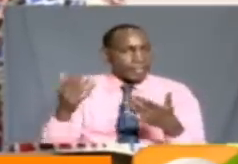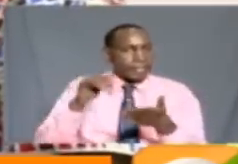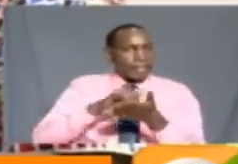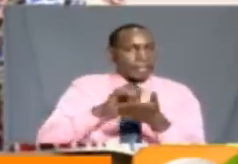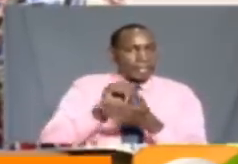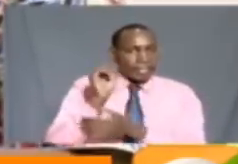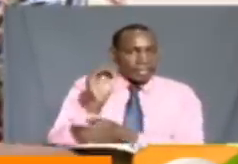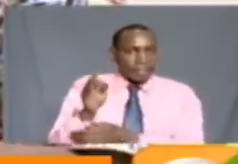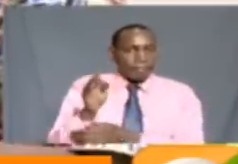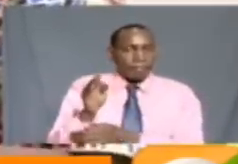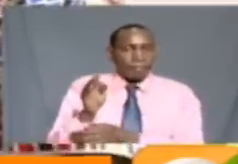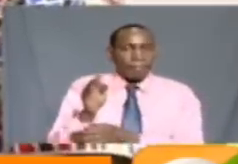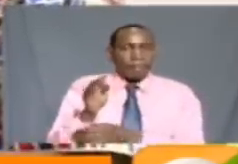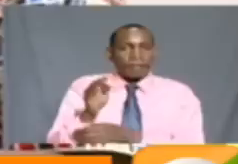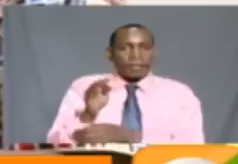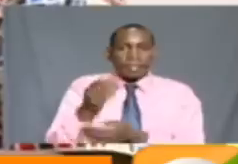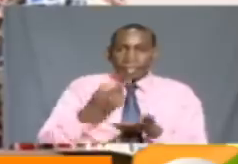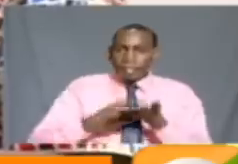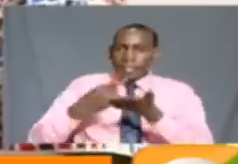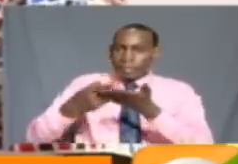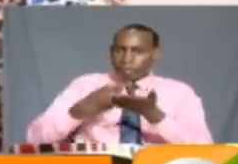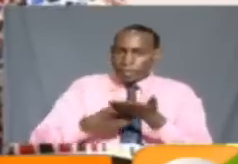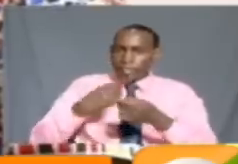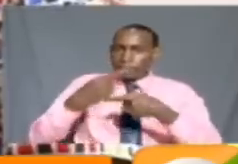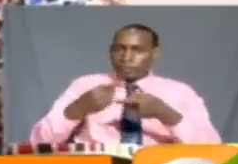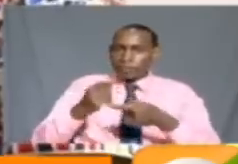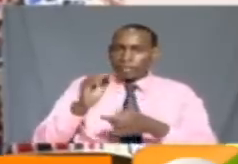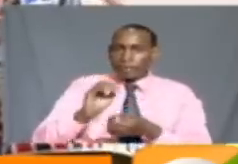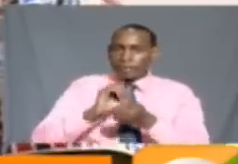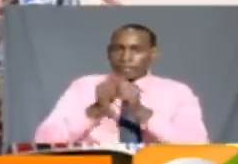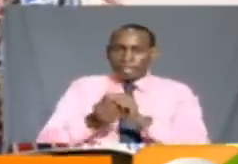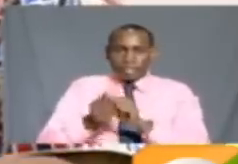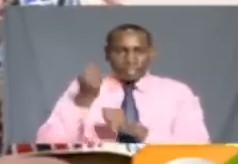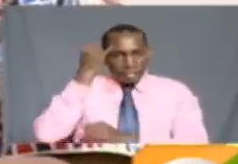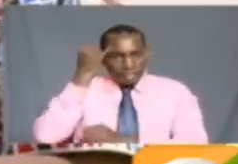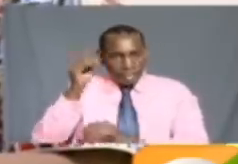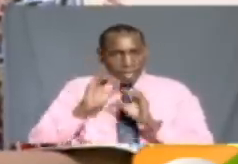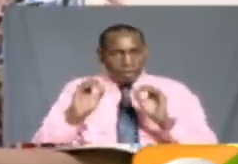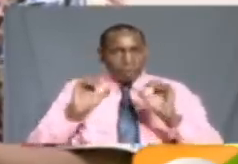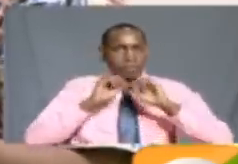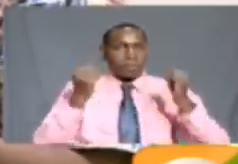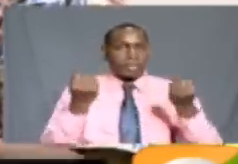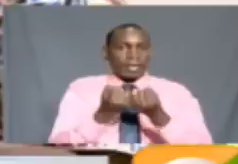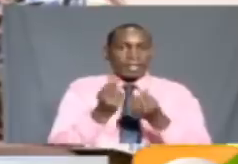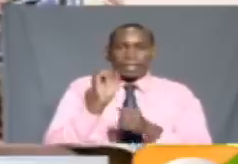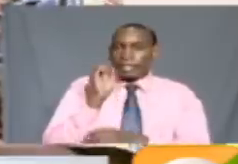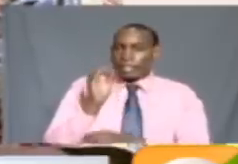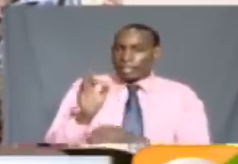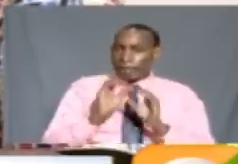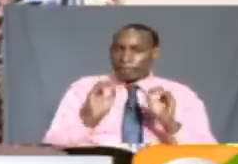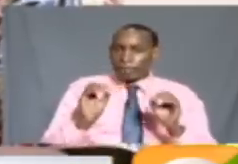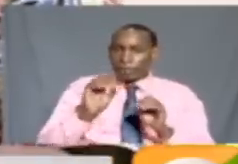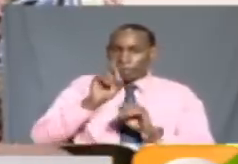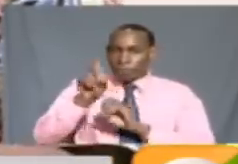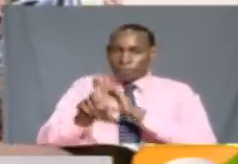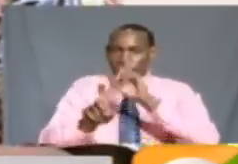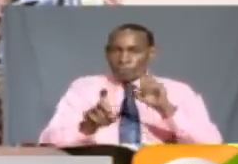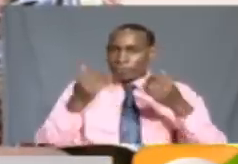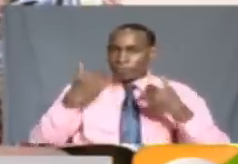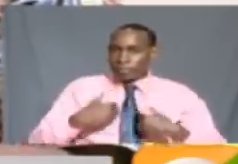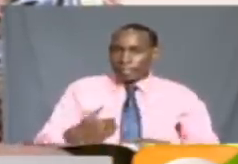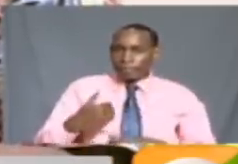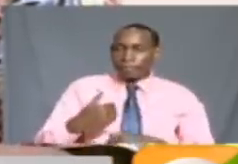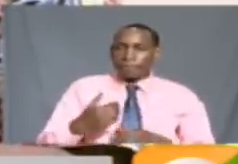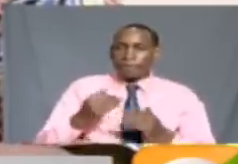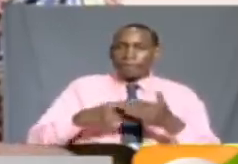don't get this discussion, and if we don't change our mindset, you know, as a society, right, and if we don't question ourselves, where are we